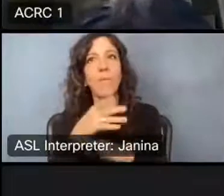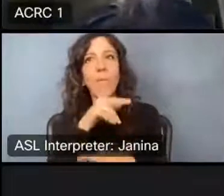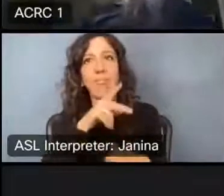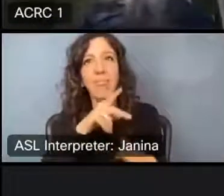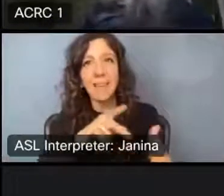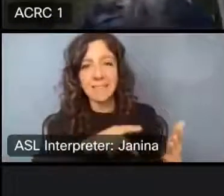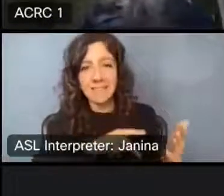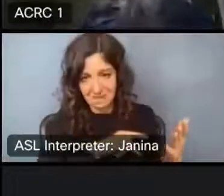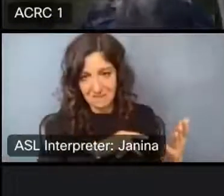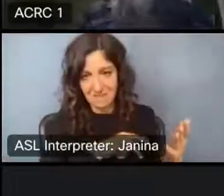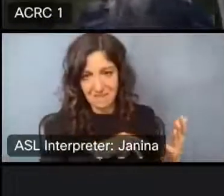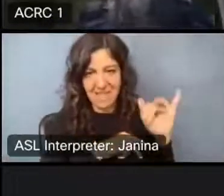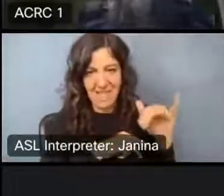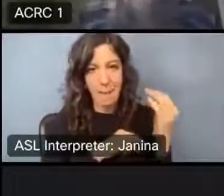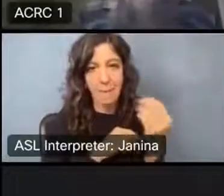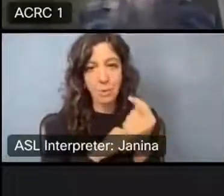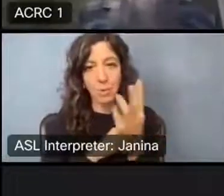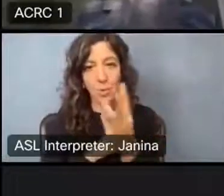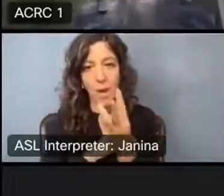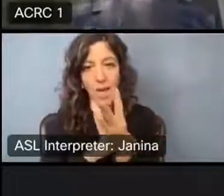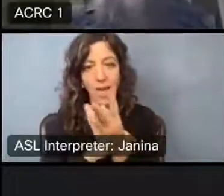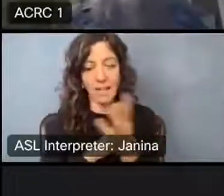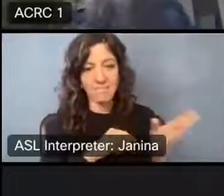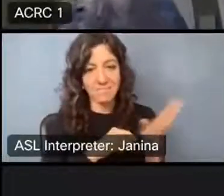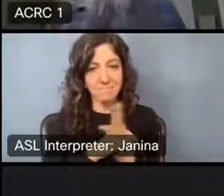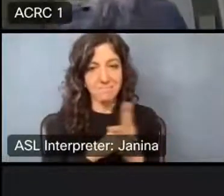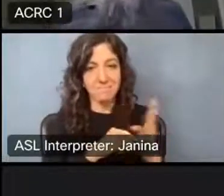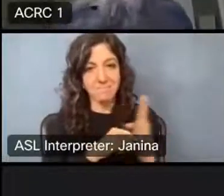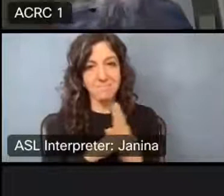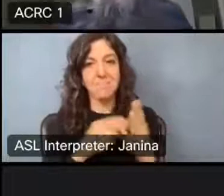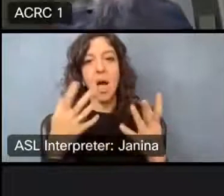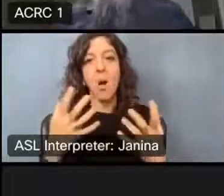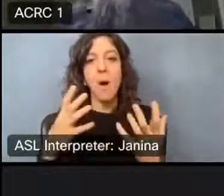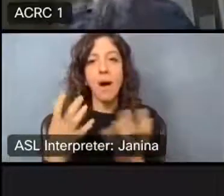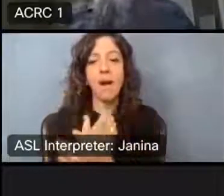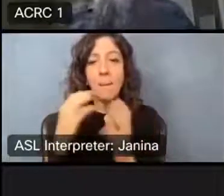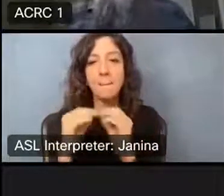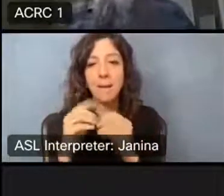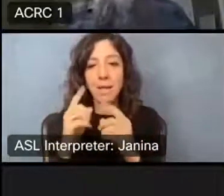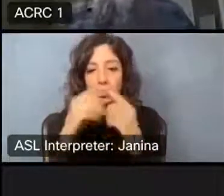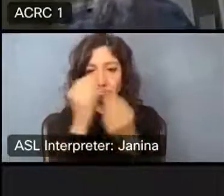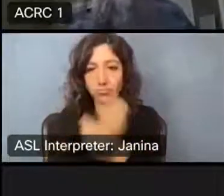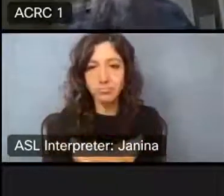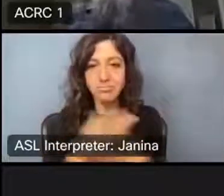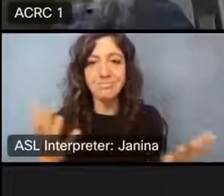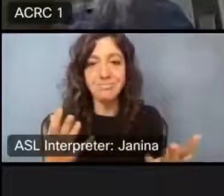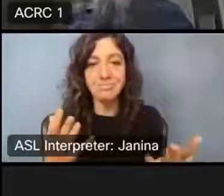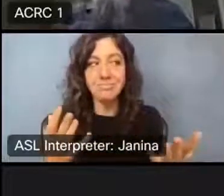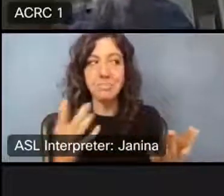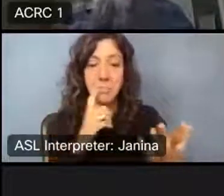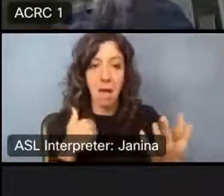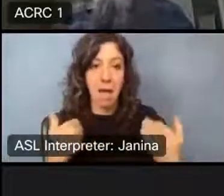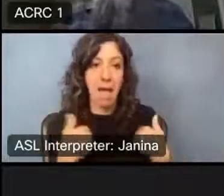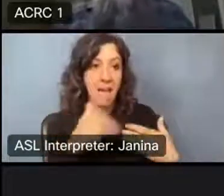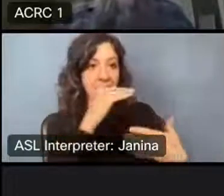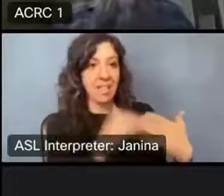it'd be one of those Monday, Tuesday, Wednesdays, looking at having a meeting just to let folks know, because I have a list of those providers